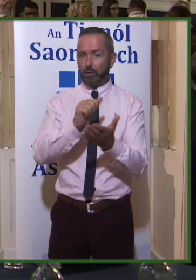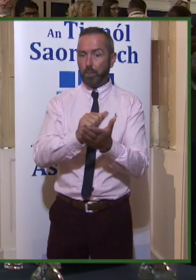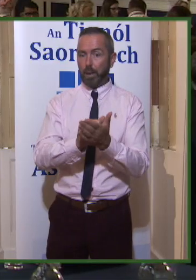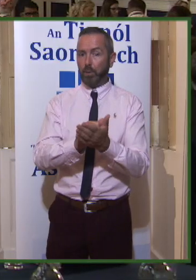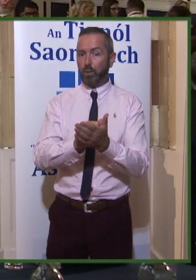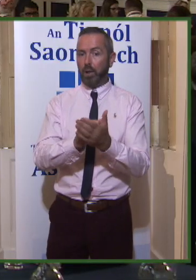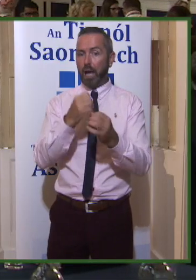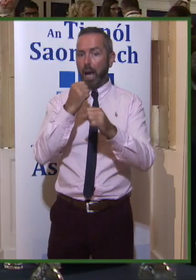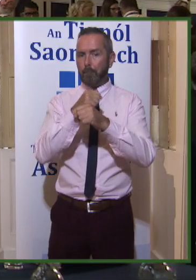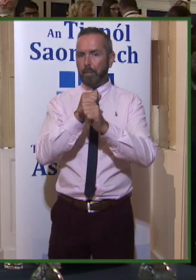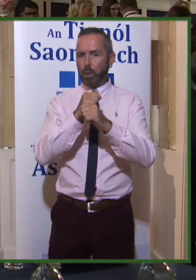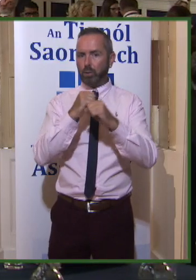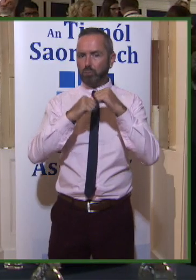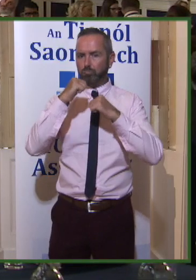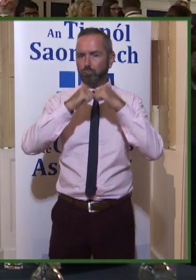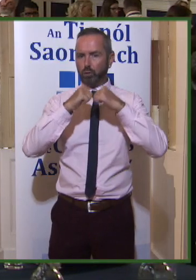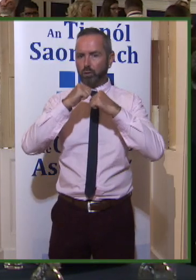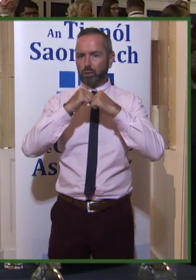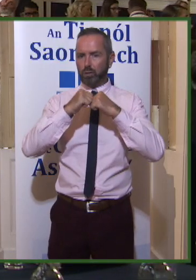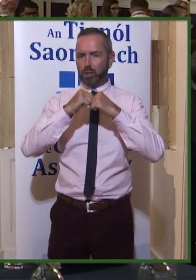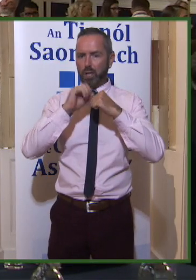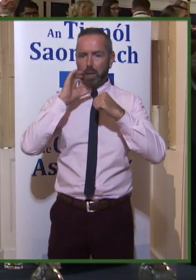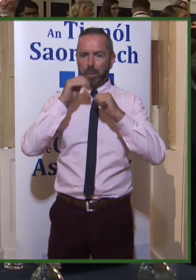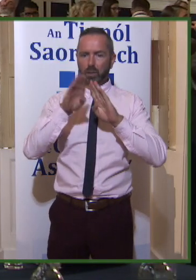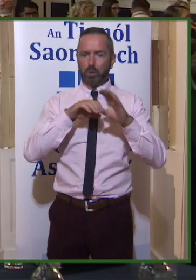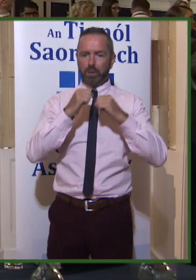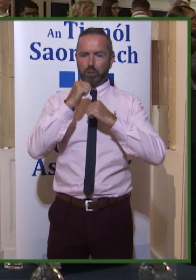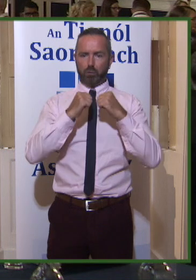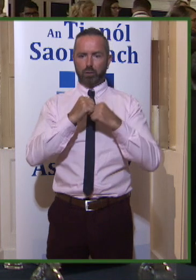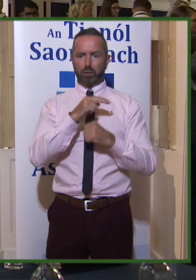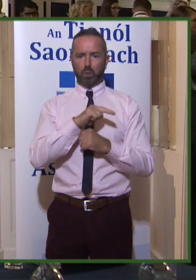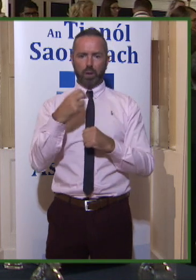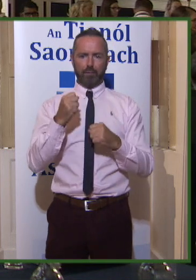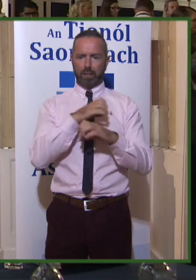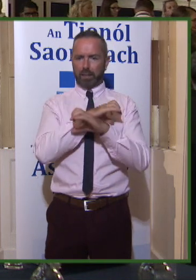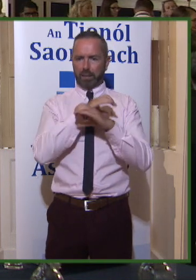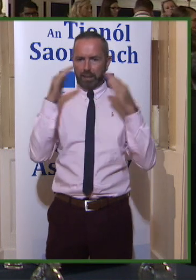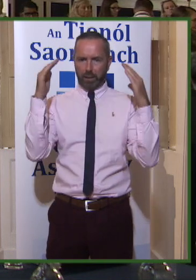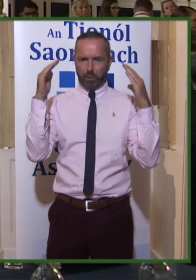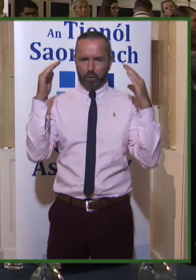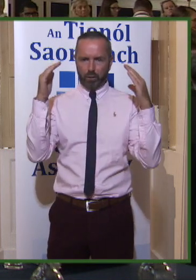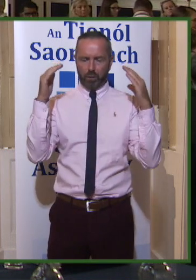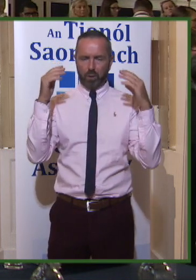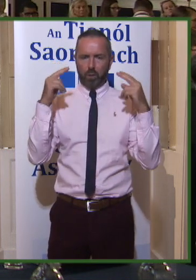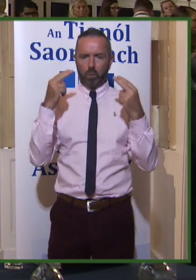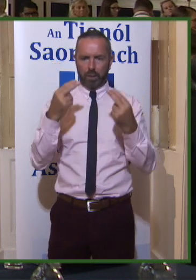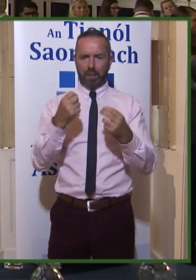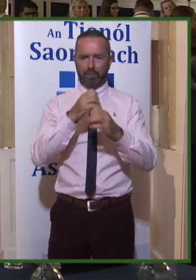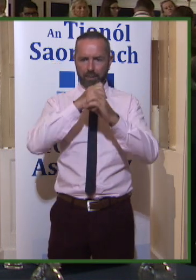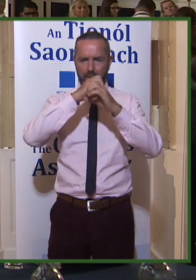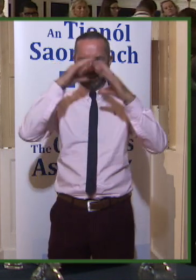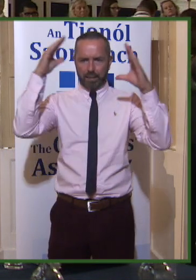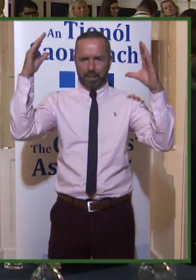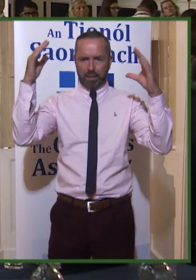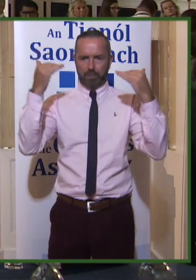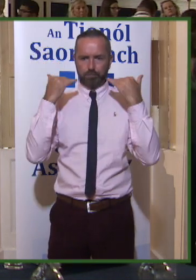the structure. Okay. Because in the structure we don't have it clear there how the powers are going